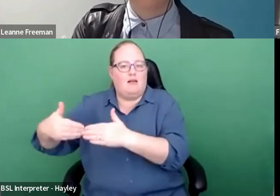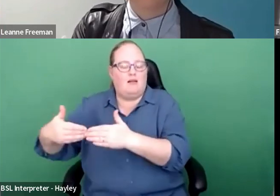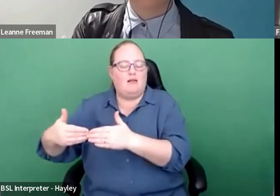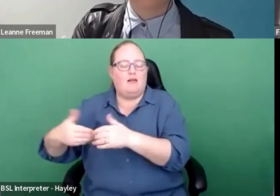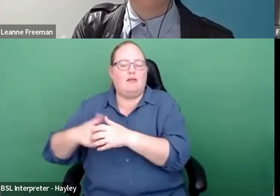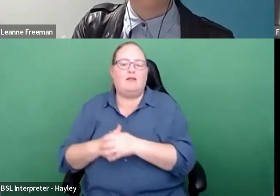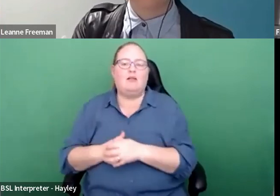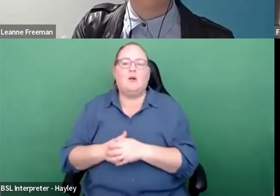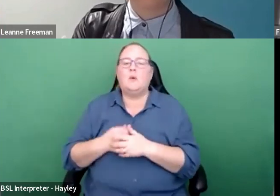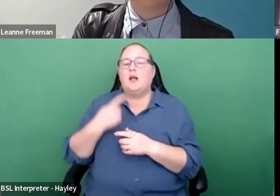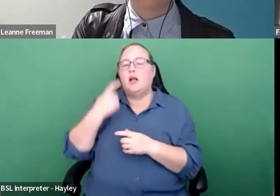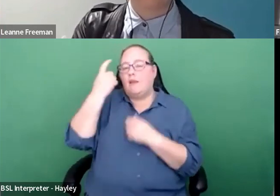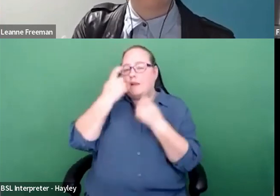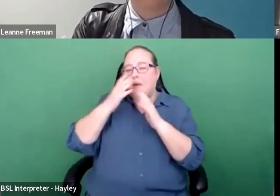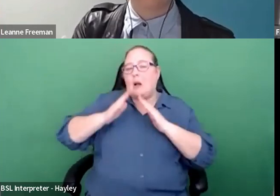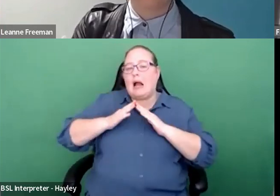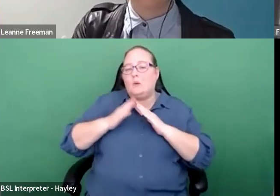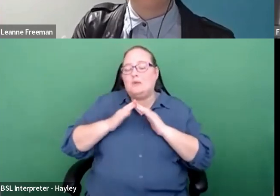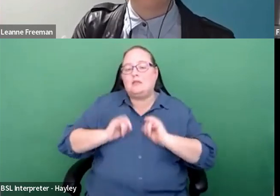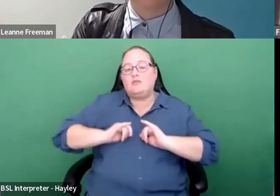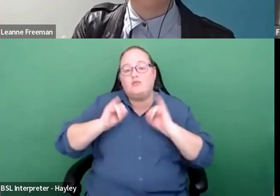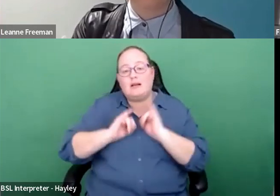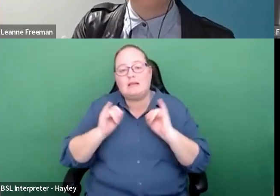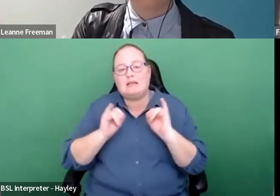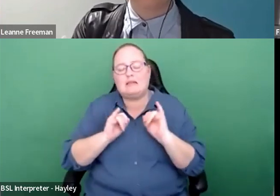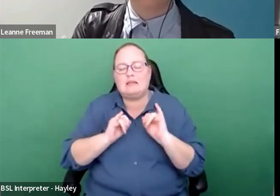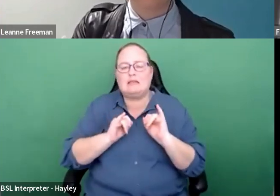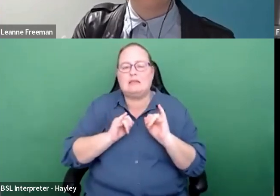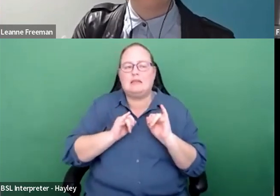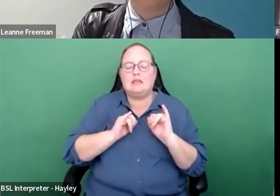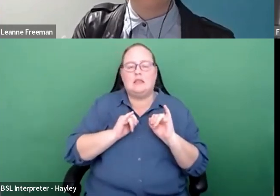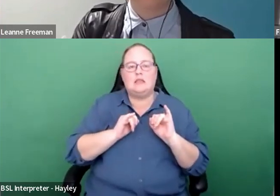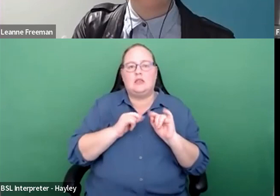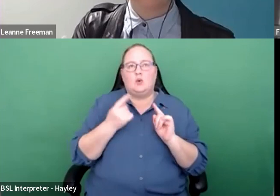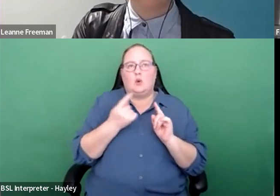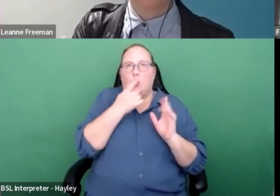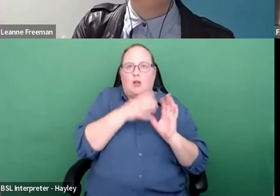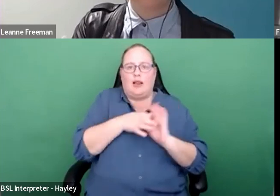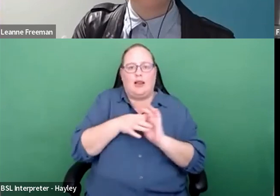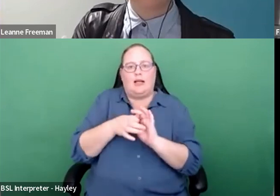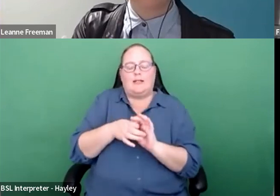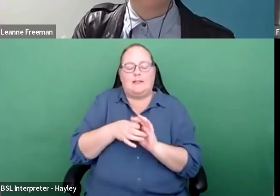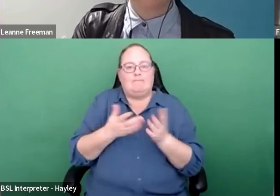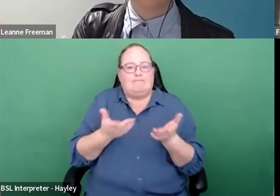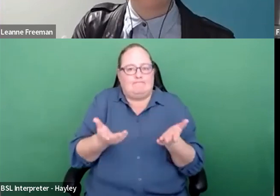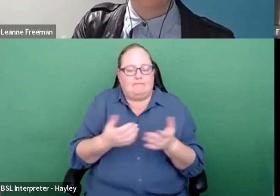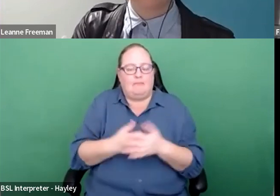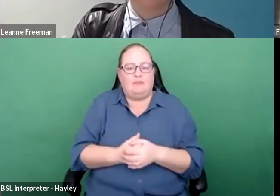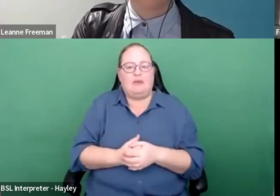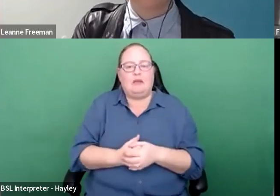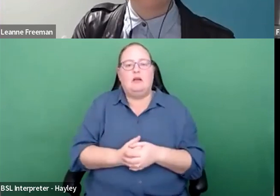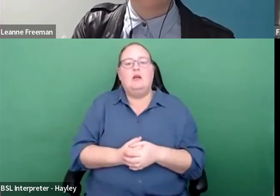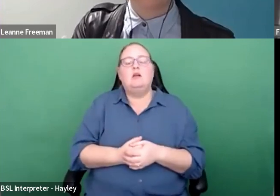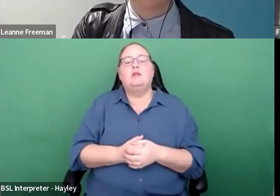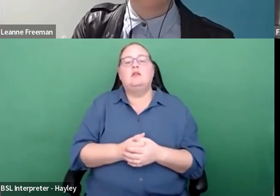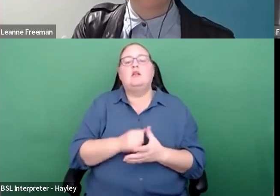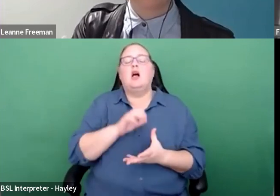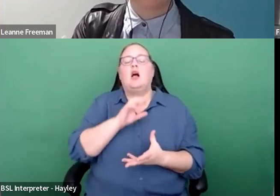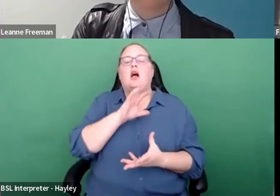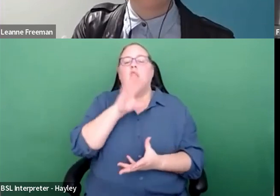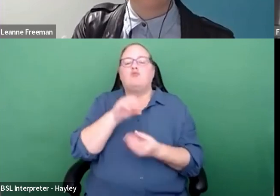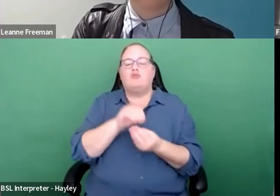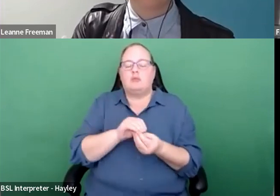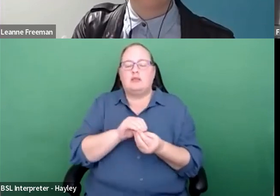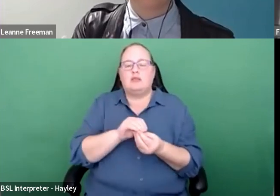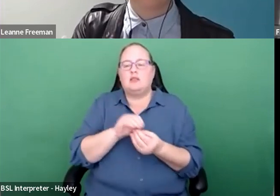when we think of housing crisis and, who to direct them to. And just as a wrap-up thought, I suppose Alpa mentioned this, and Johannes mentioned